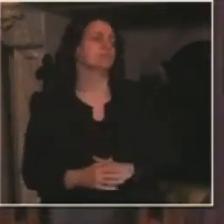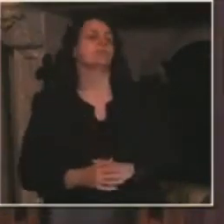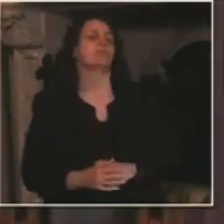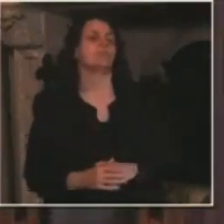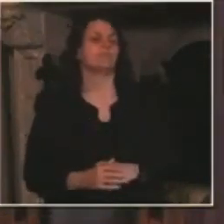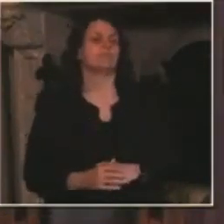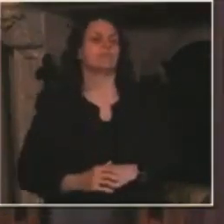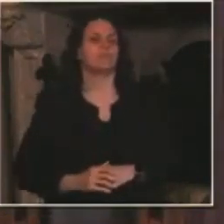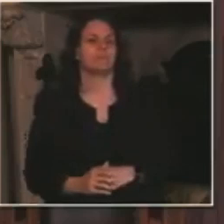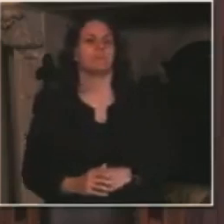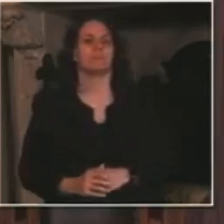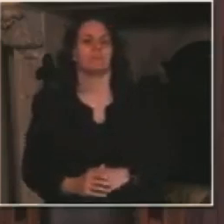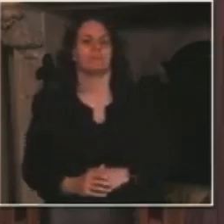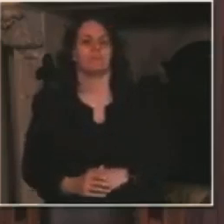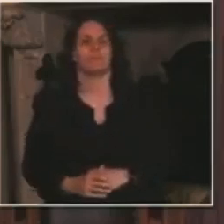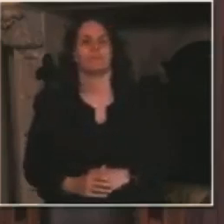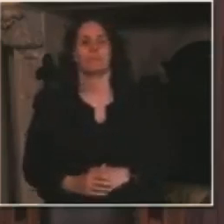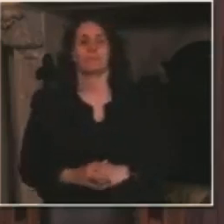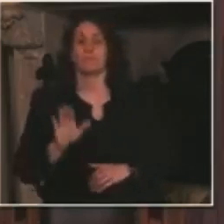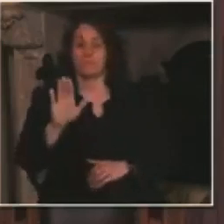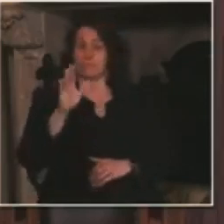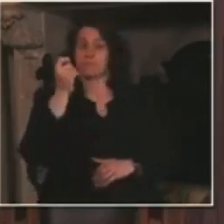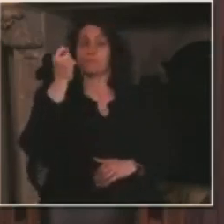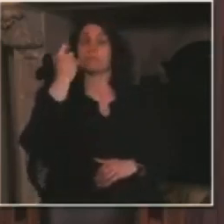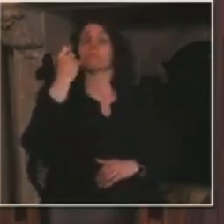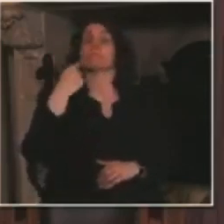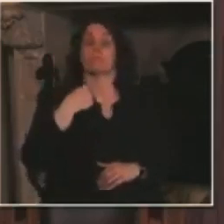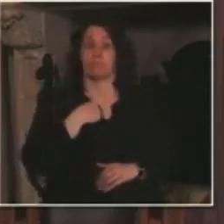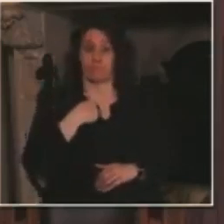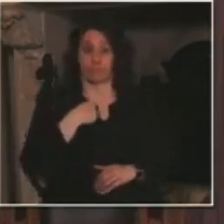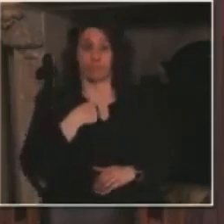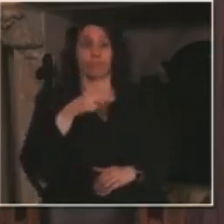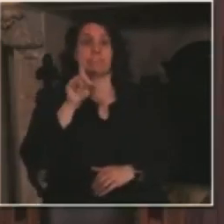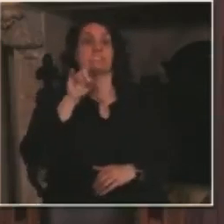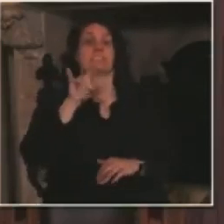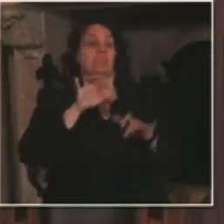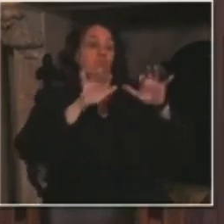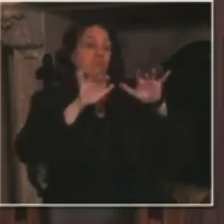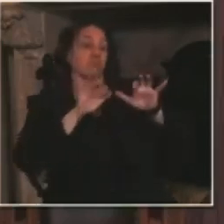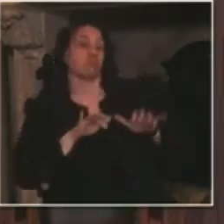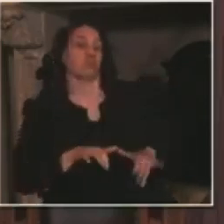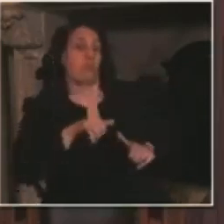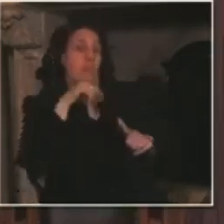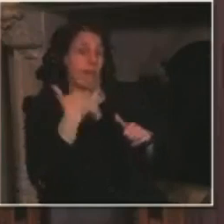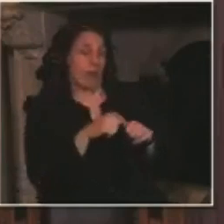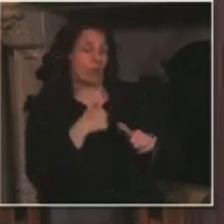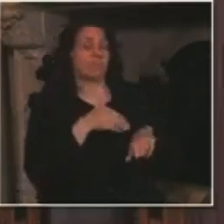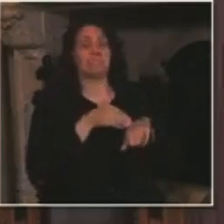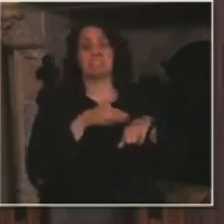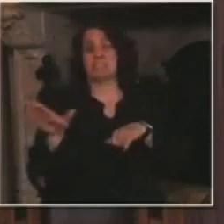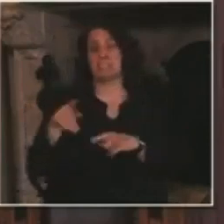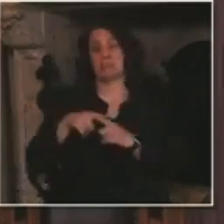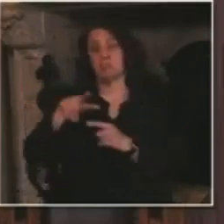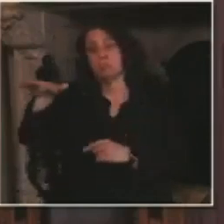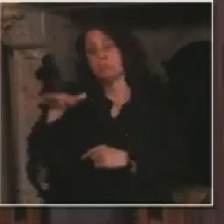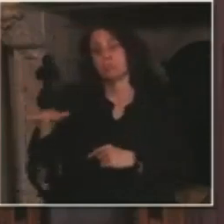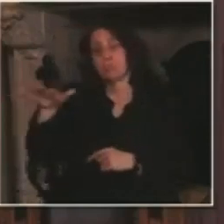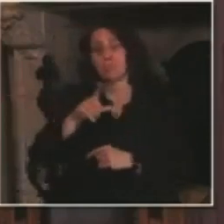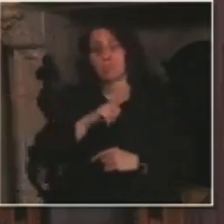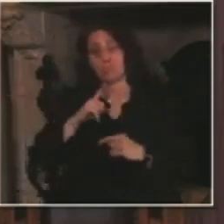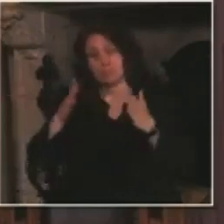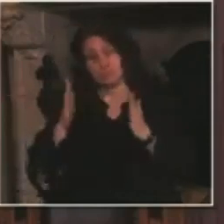relative to a letter that we sent to legislators. And in no way or